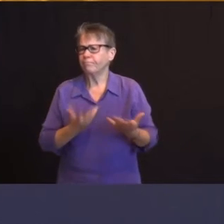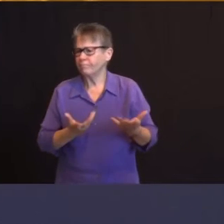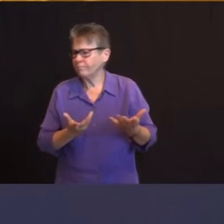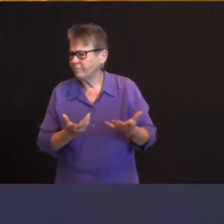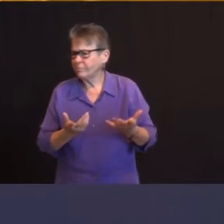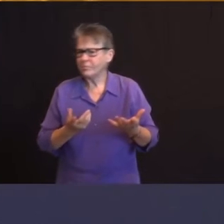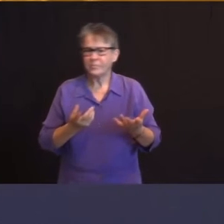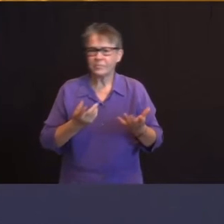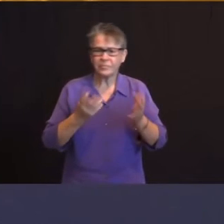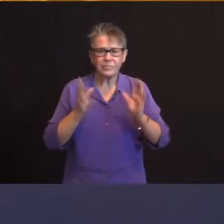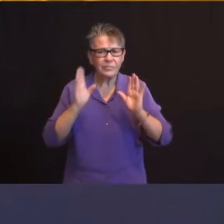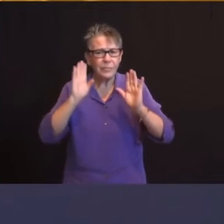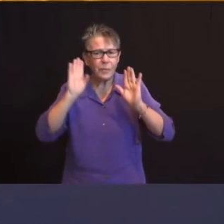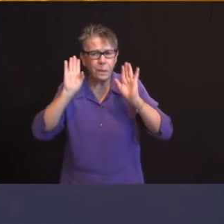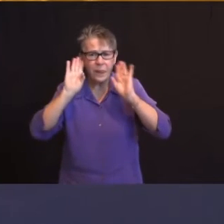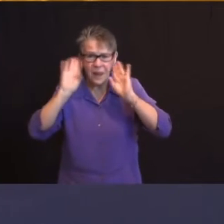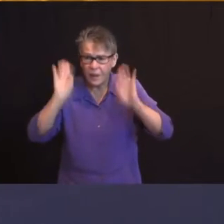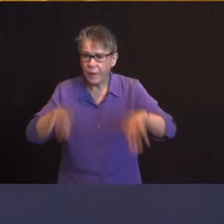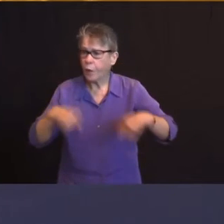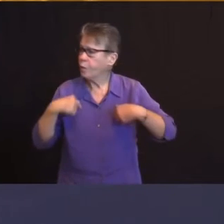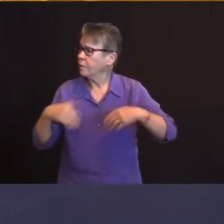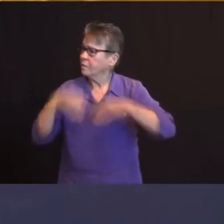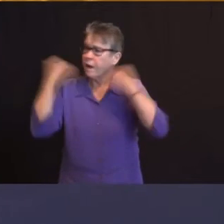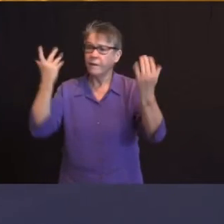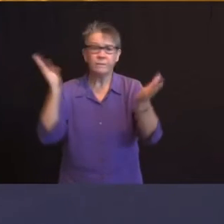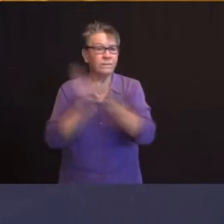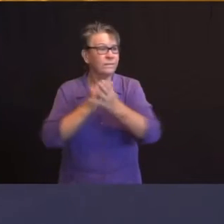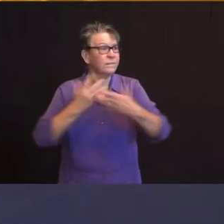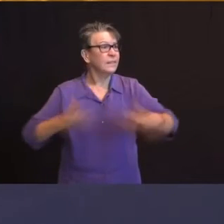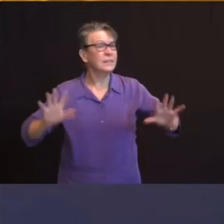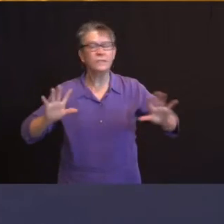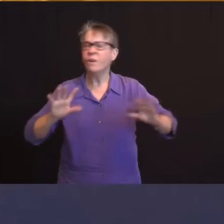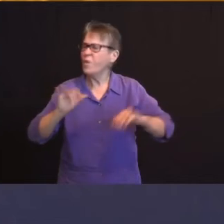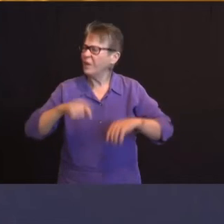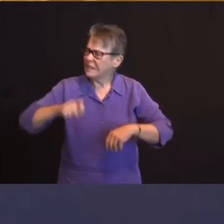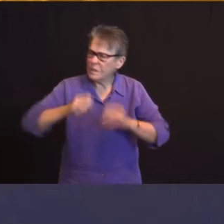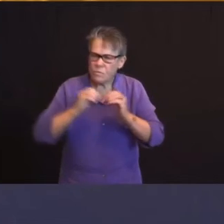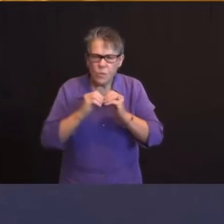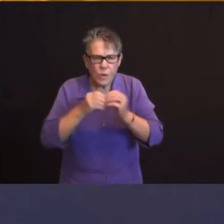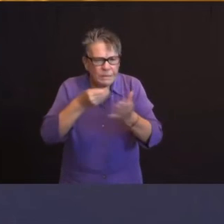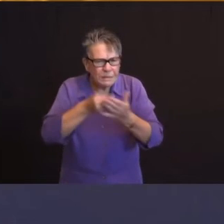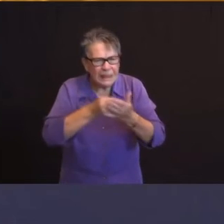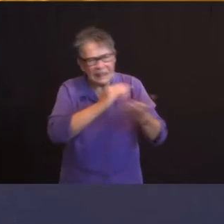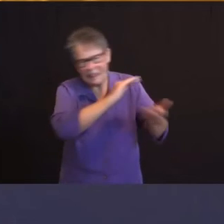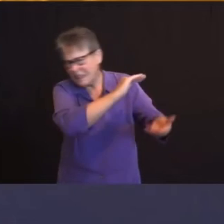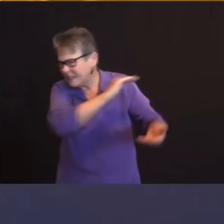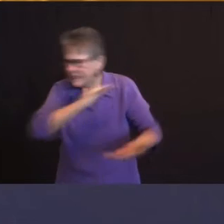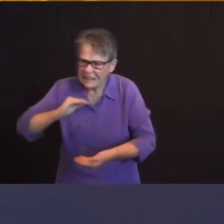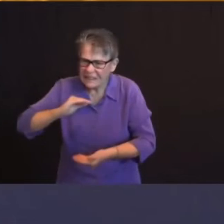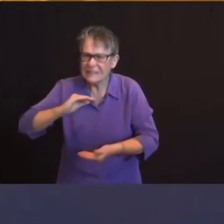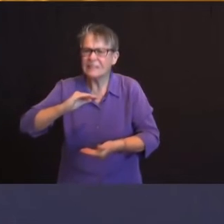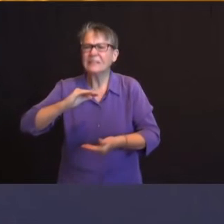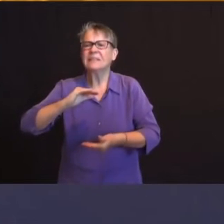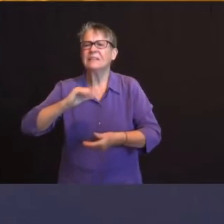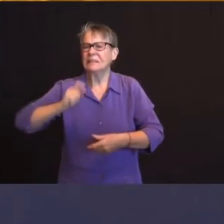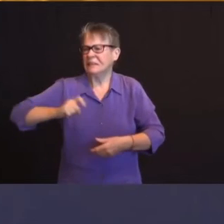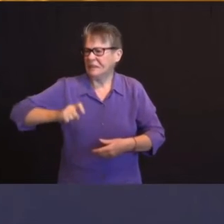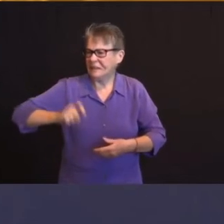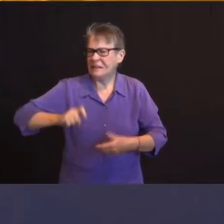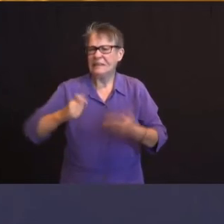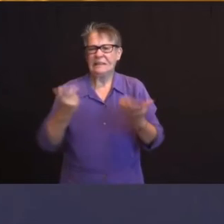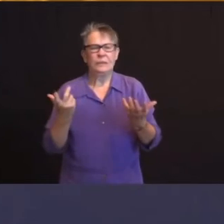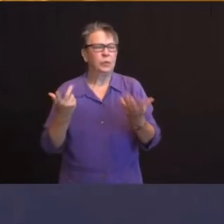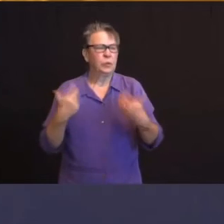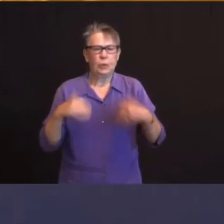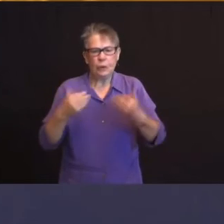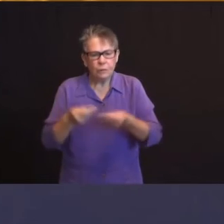why I was pleased to discuss the need for a comprehensive stimulus package to get through the next Congress and to the